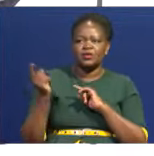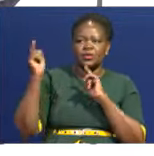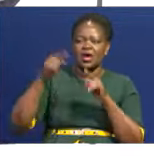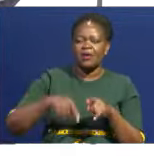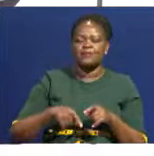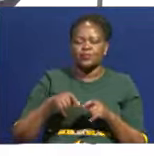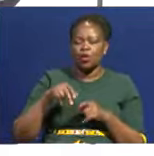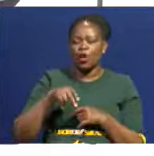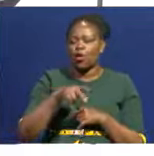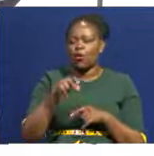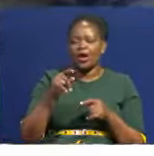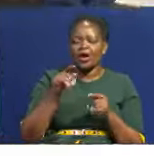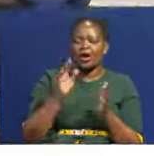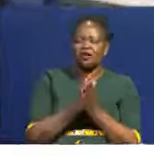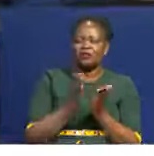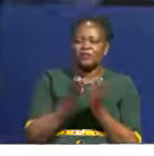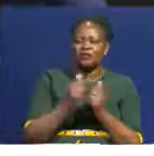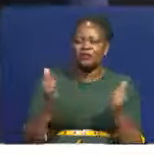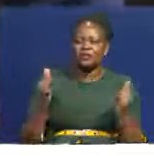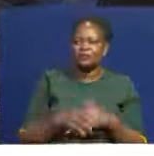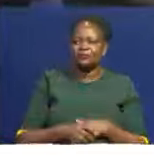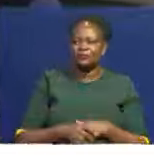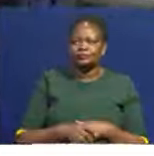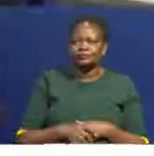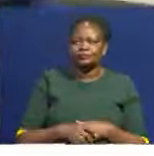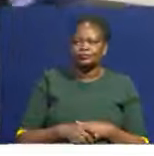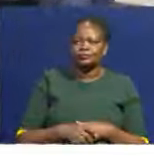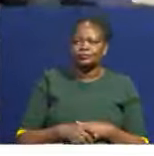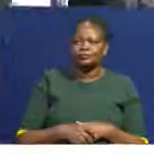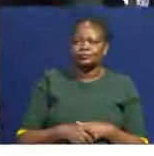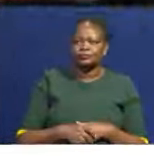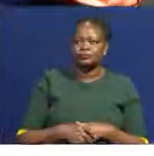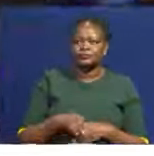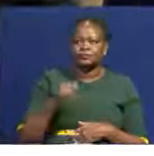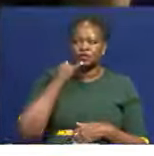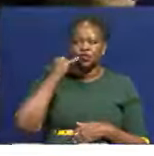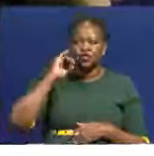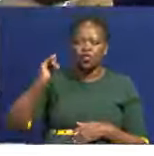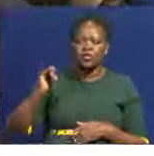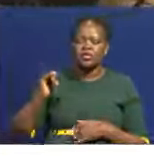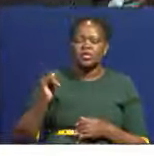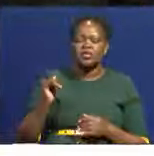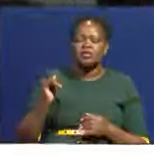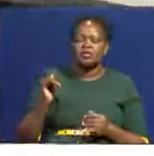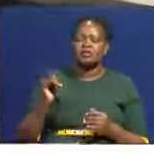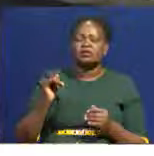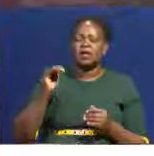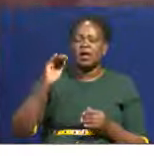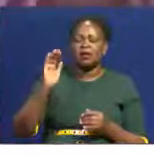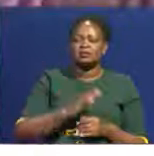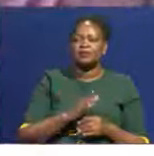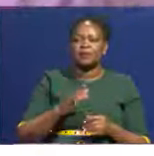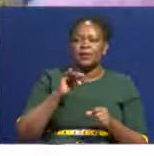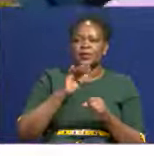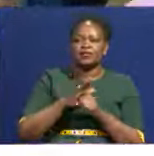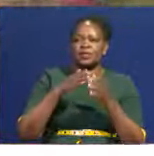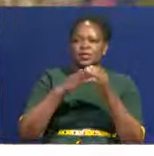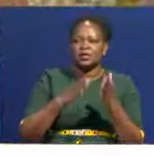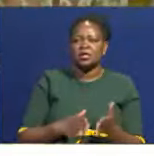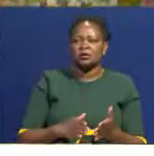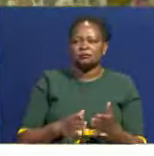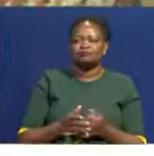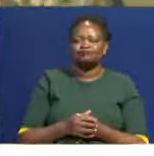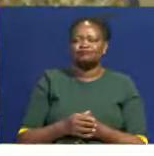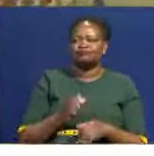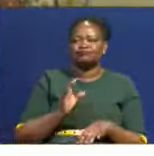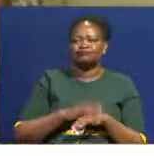mguu na tunahudumiwa vizuri. Elsewhere, an attempt by embattled Nakuru County Assembly Majority Leader Alex Langat to obtain an